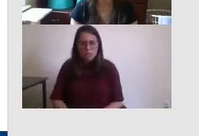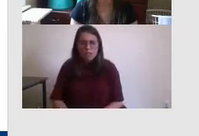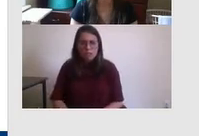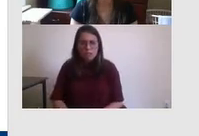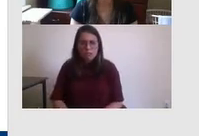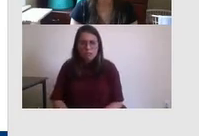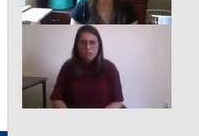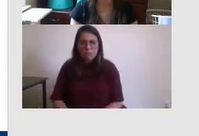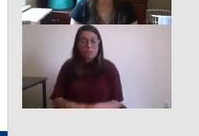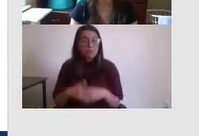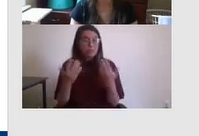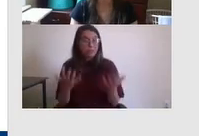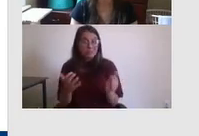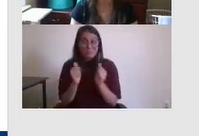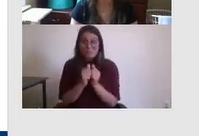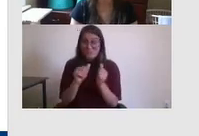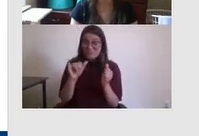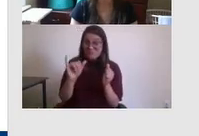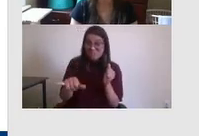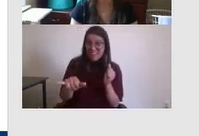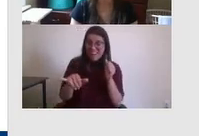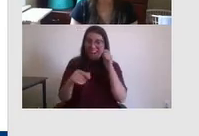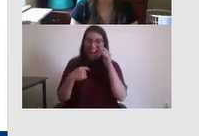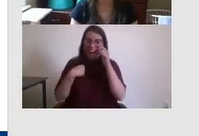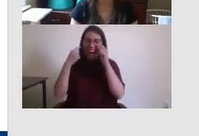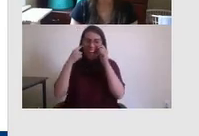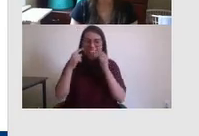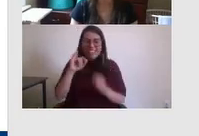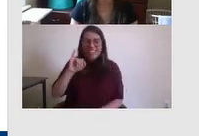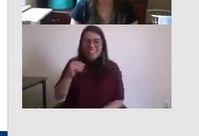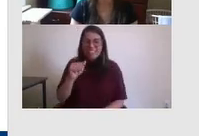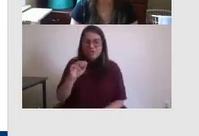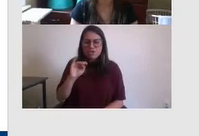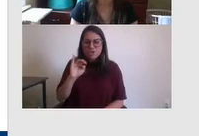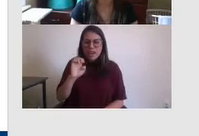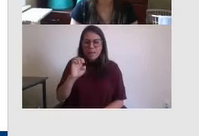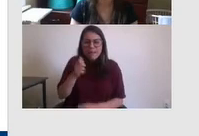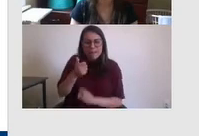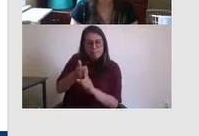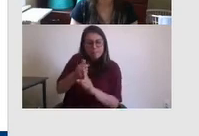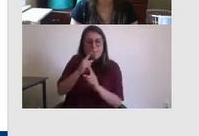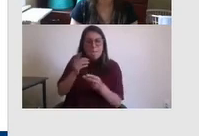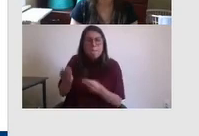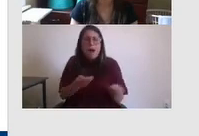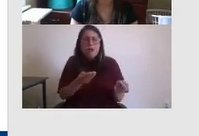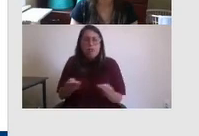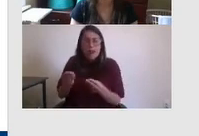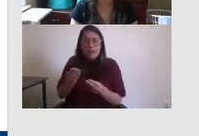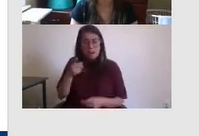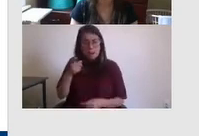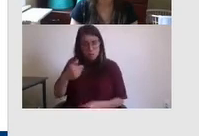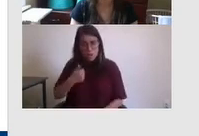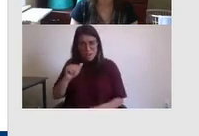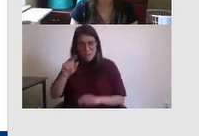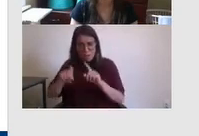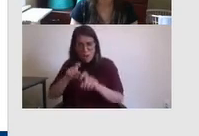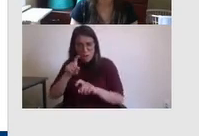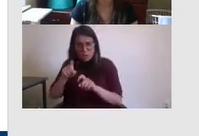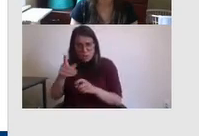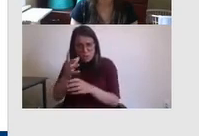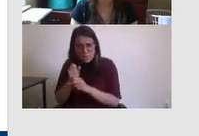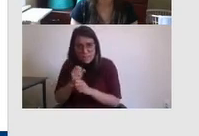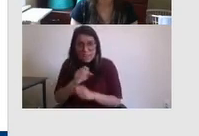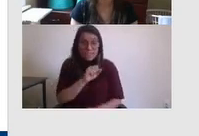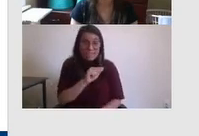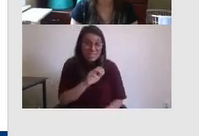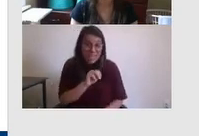And with that, I think if Jamie is moderating, or if, I don't know if she's received any questions, or if Sam, if you've received any questions, but